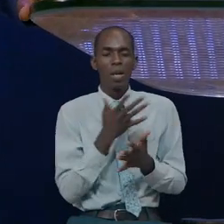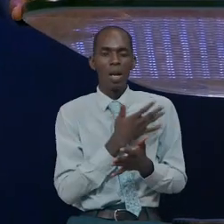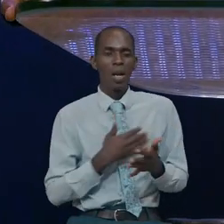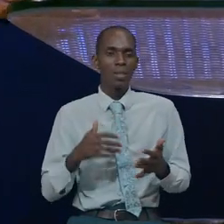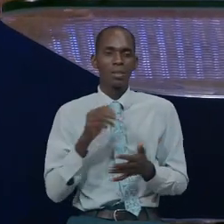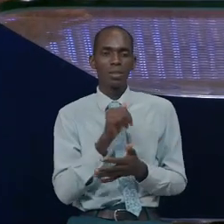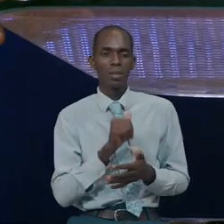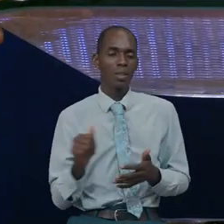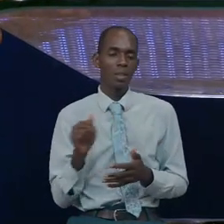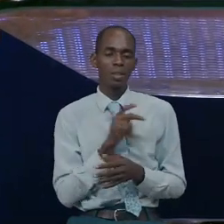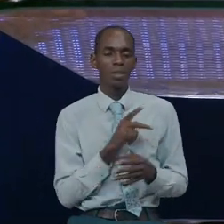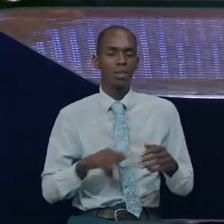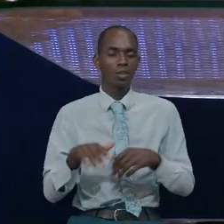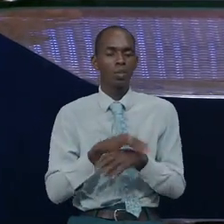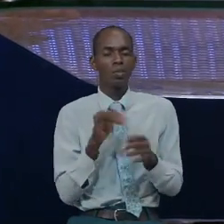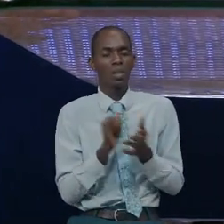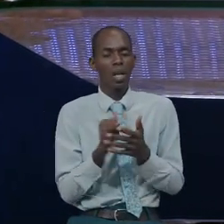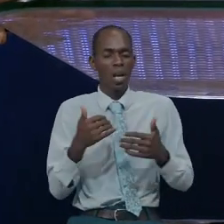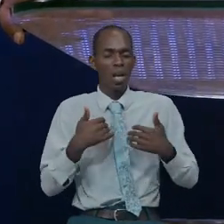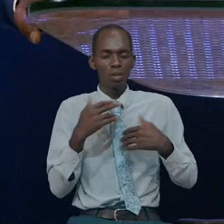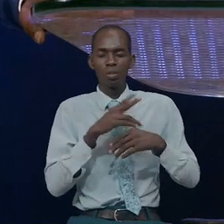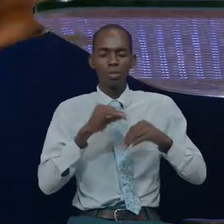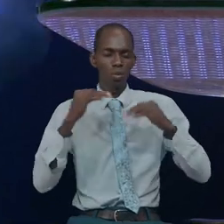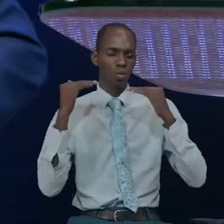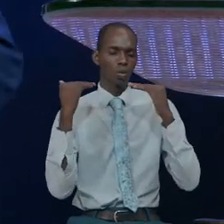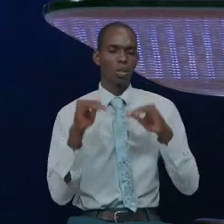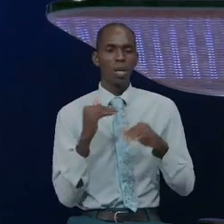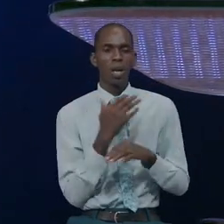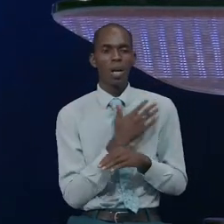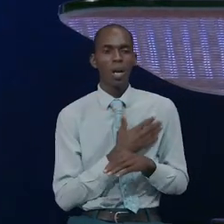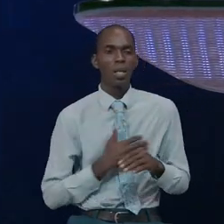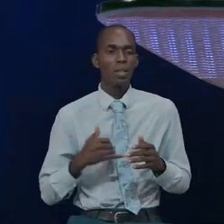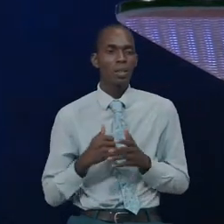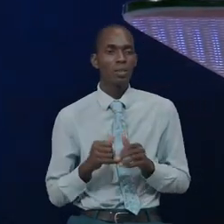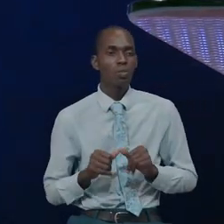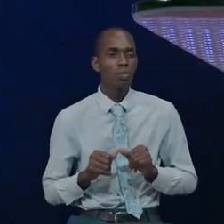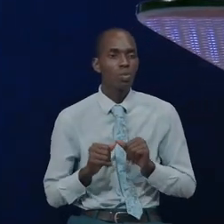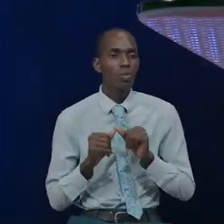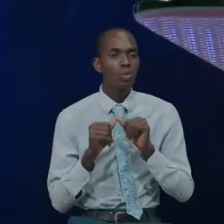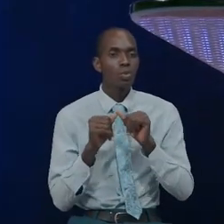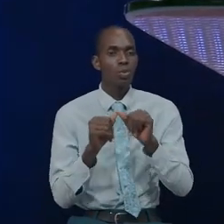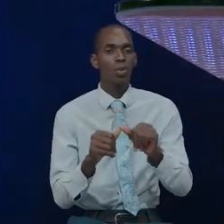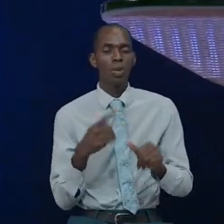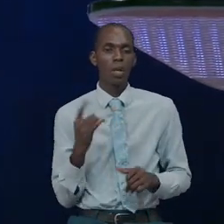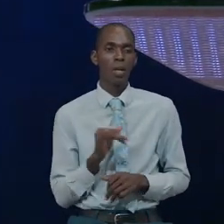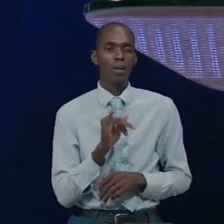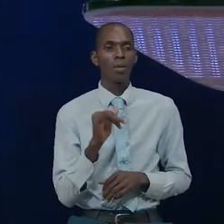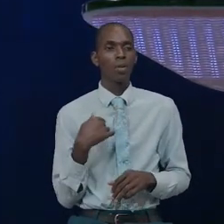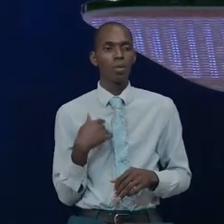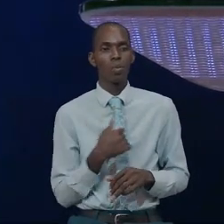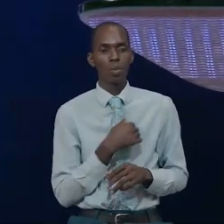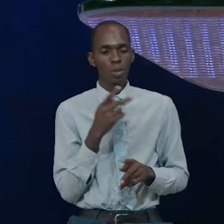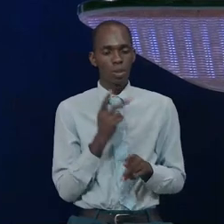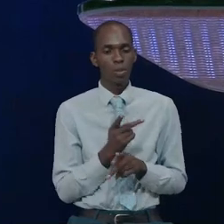from that point on and forever, we keep under the rule and the